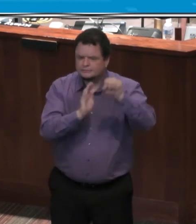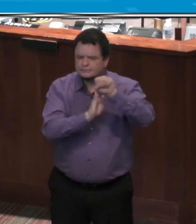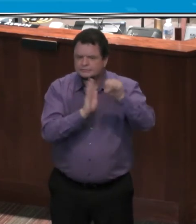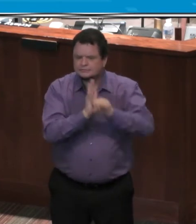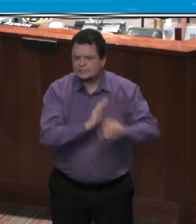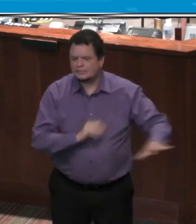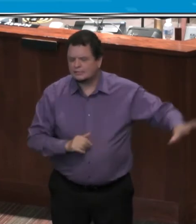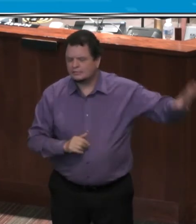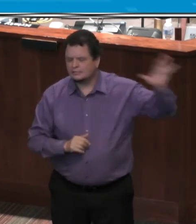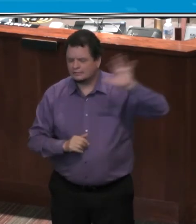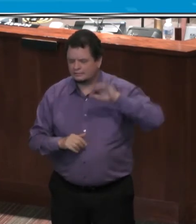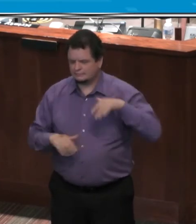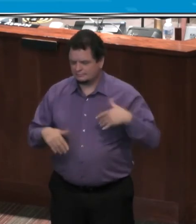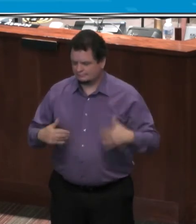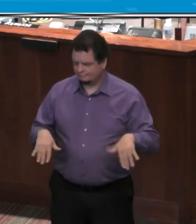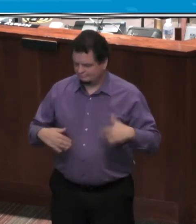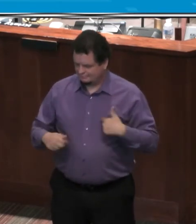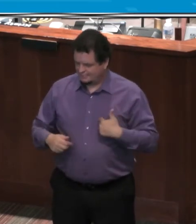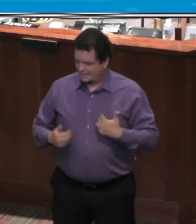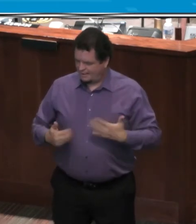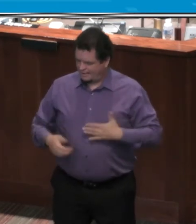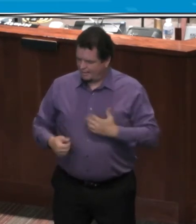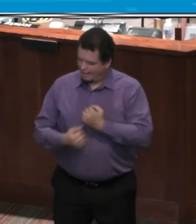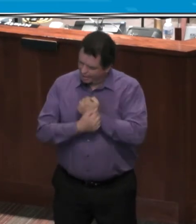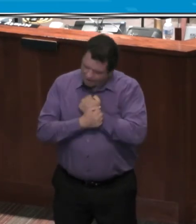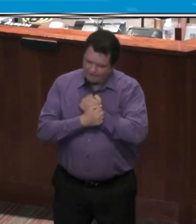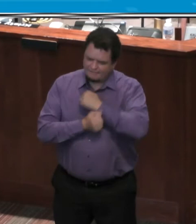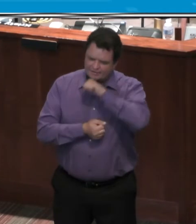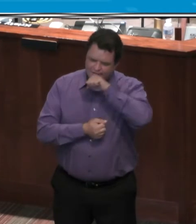Thank you. It's definitely a point of pride, so. Yeah, well done.